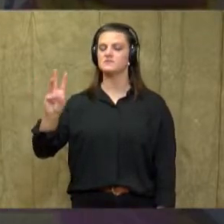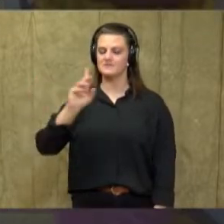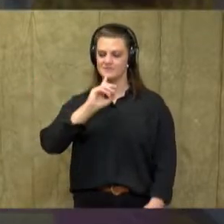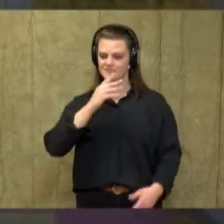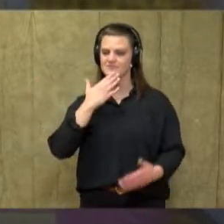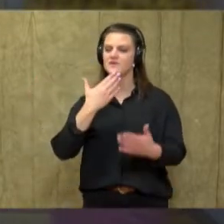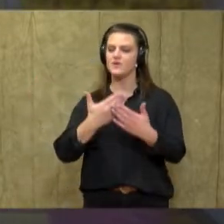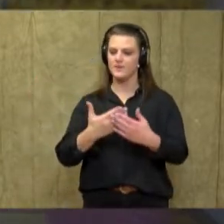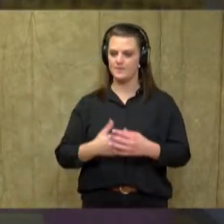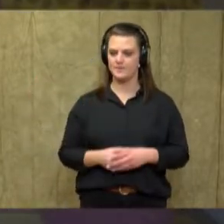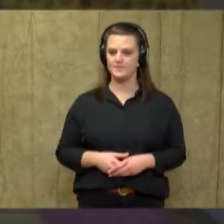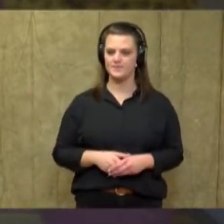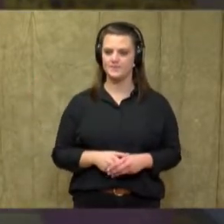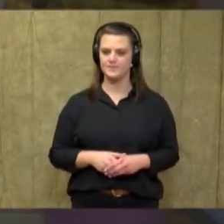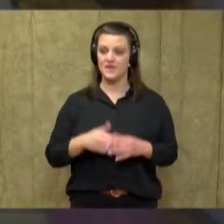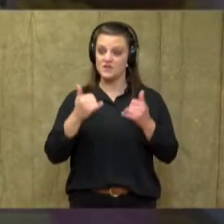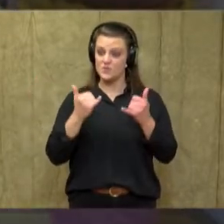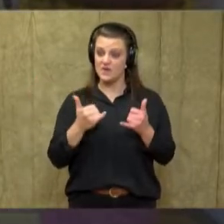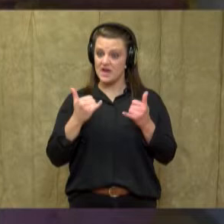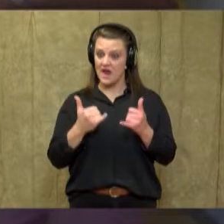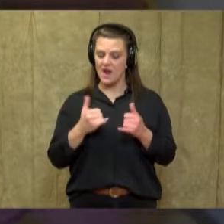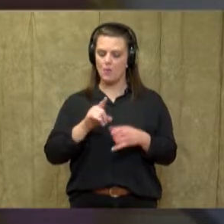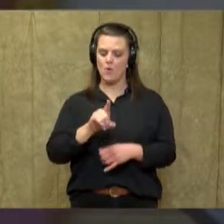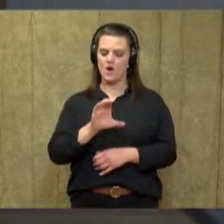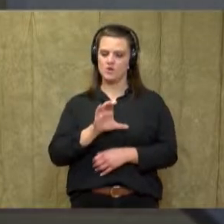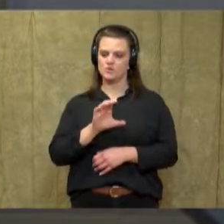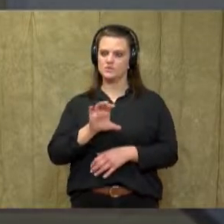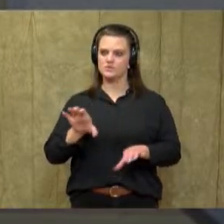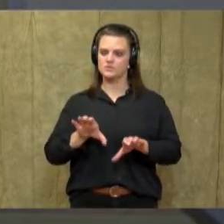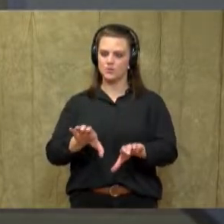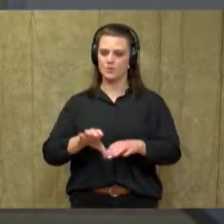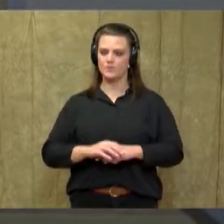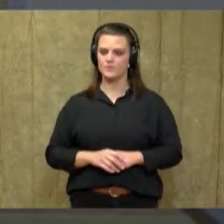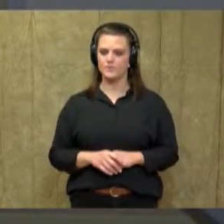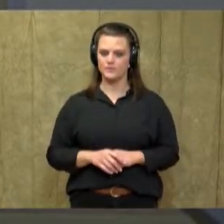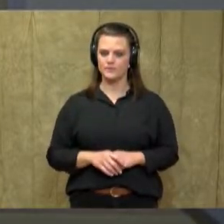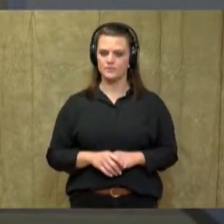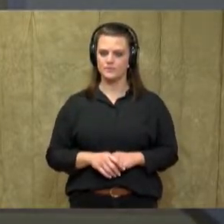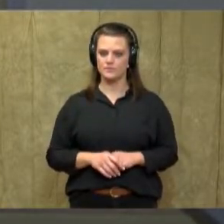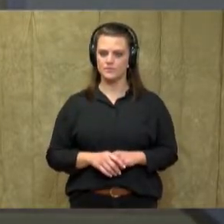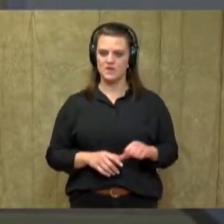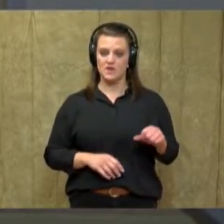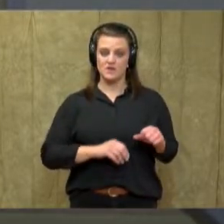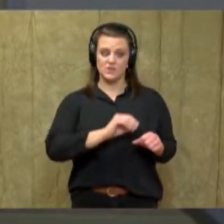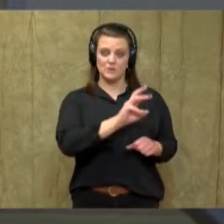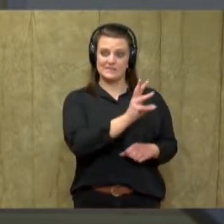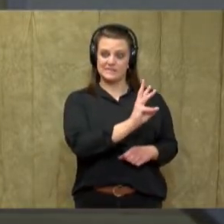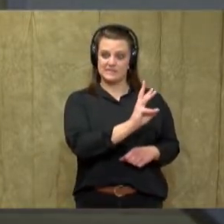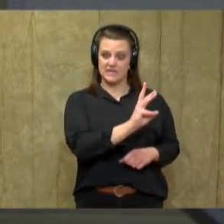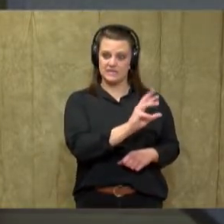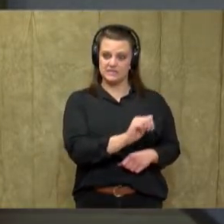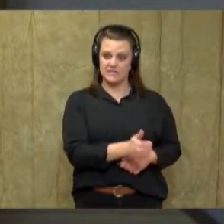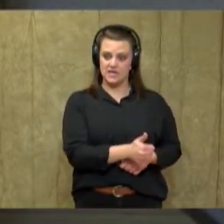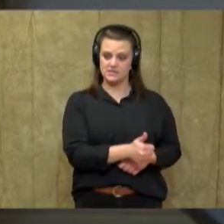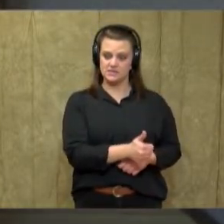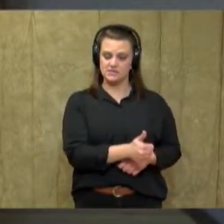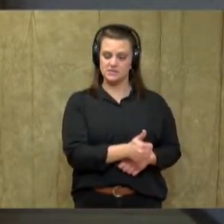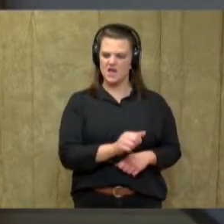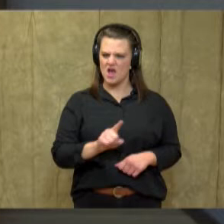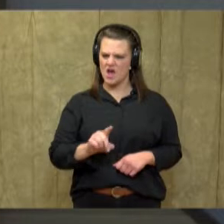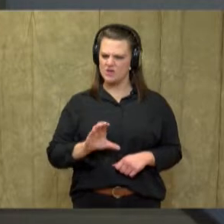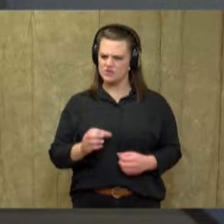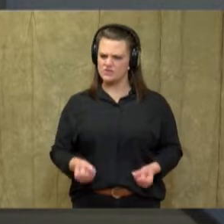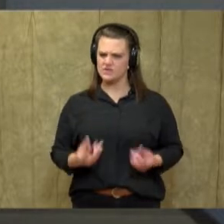Very good. Now let's do the hundredths. All right, if we have 6 tenths, how many hundredths would we